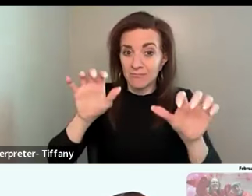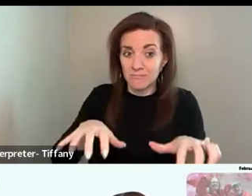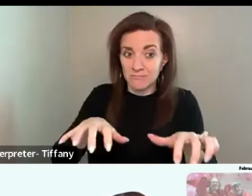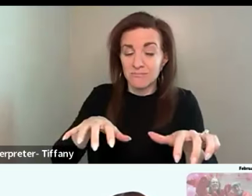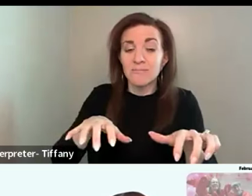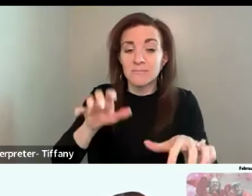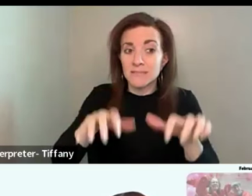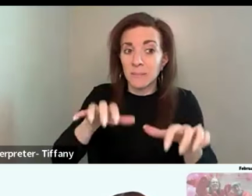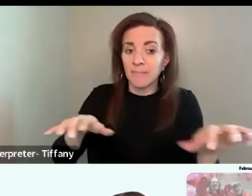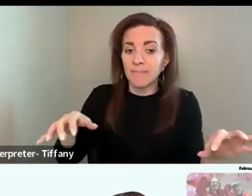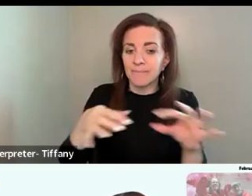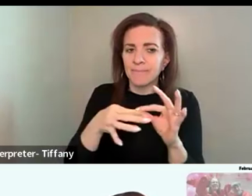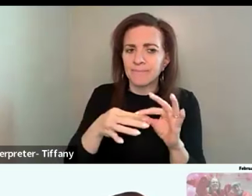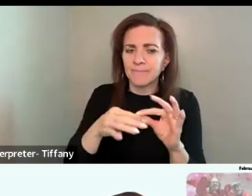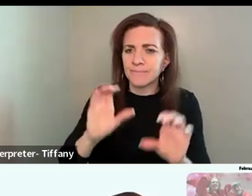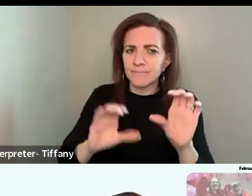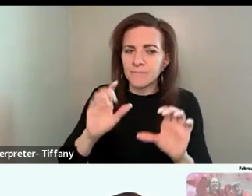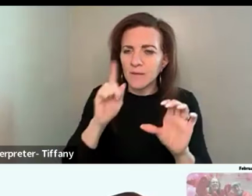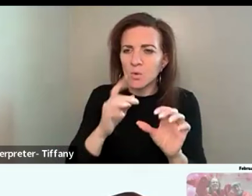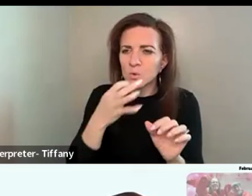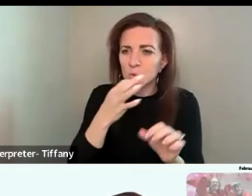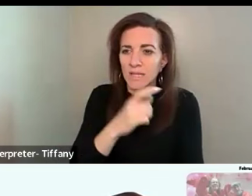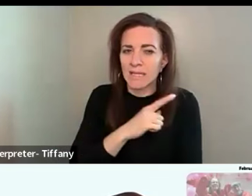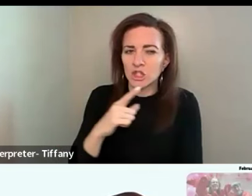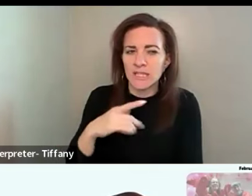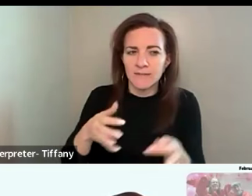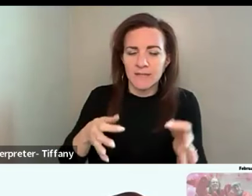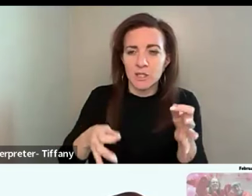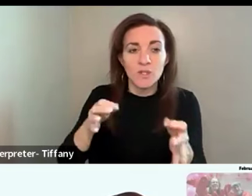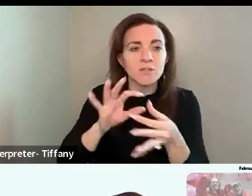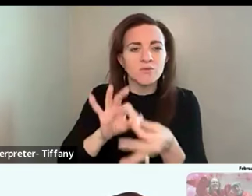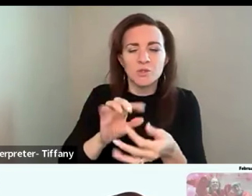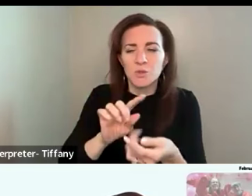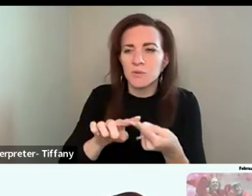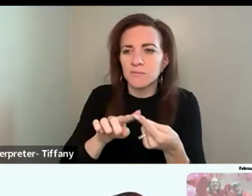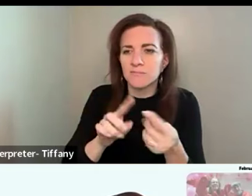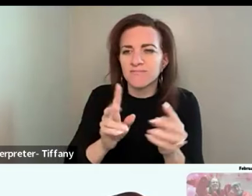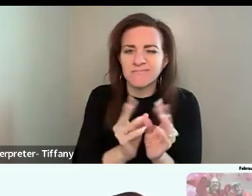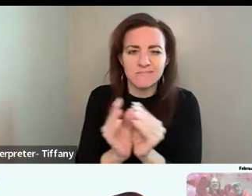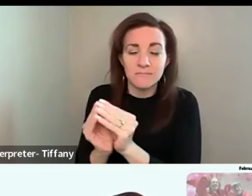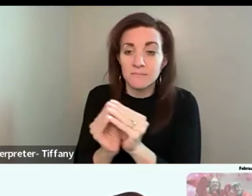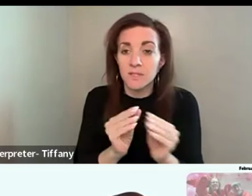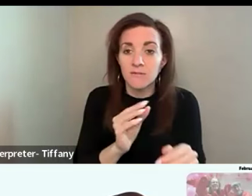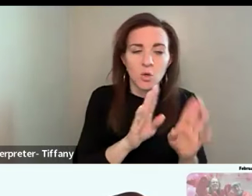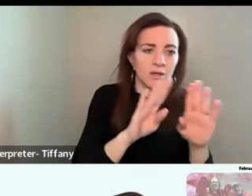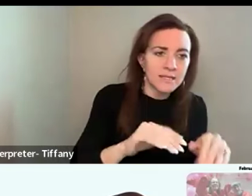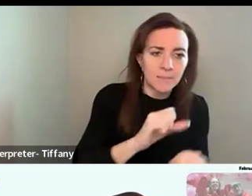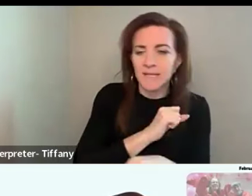in the chat for the upcoming legislative hearings for both the Assembly and